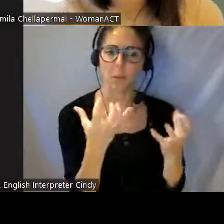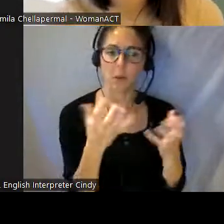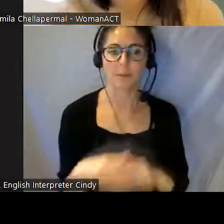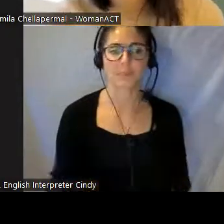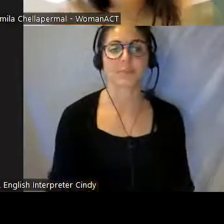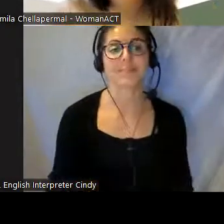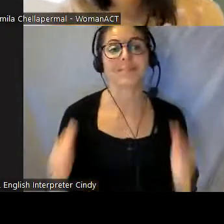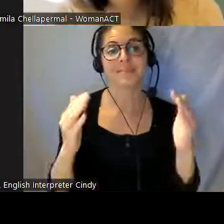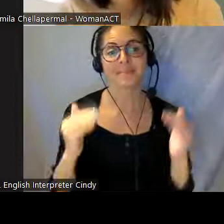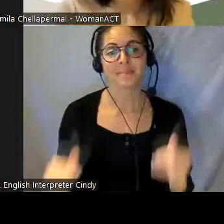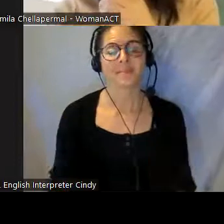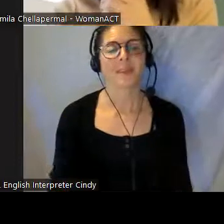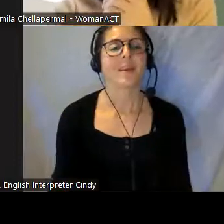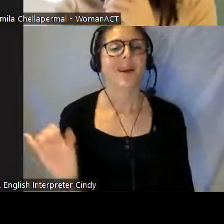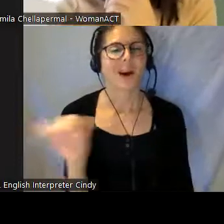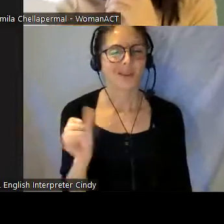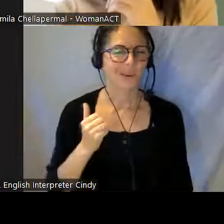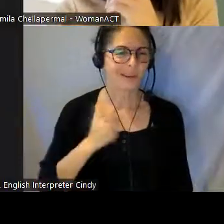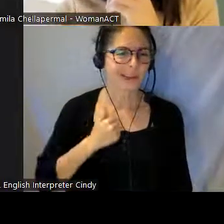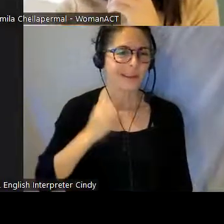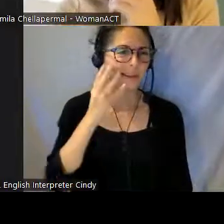of services and rights, that was mentioned by quite a few of you.